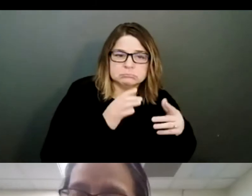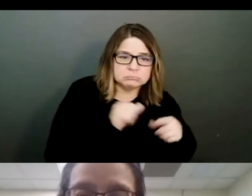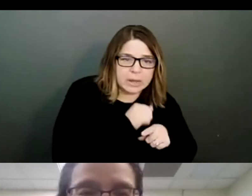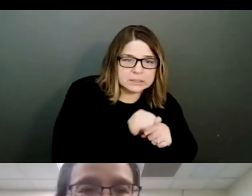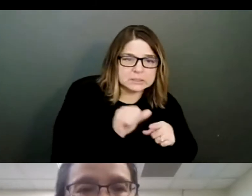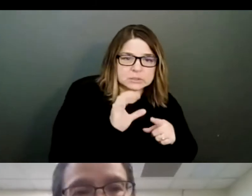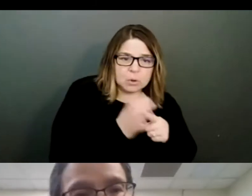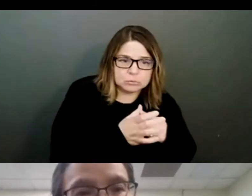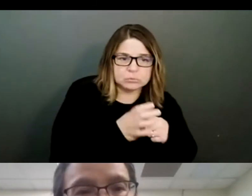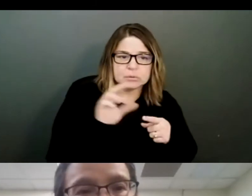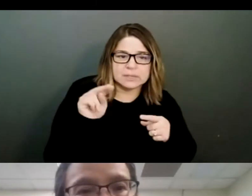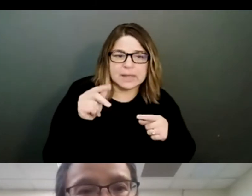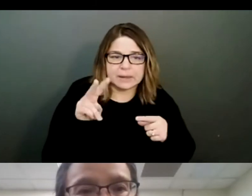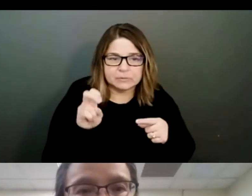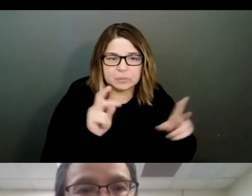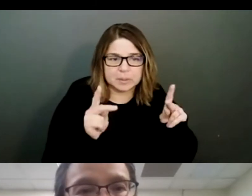practices that Native people do,